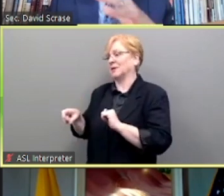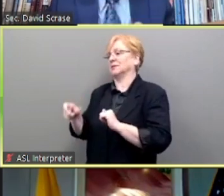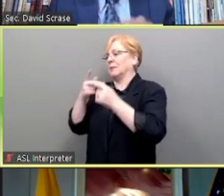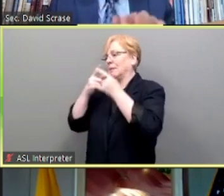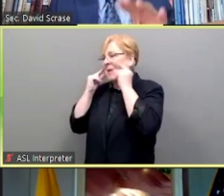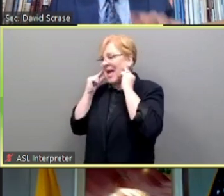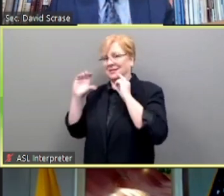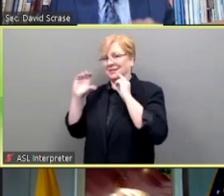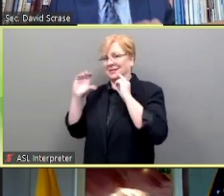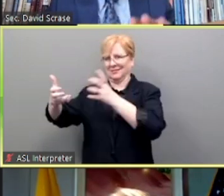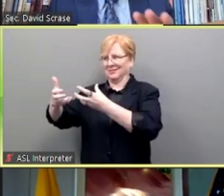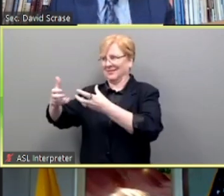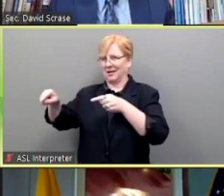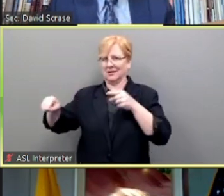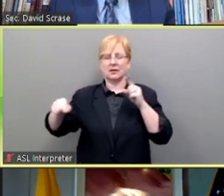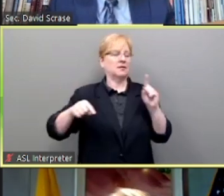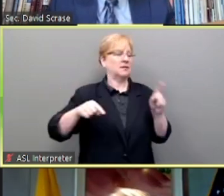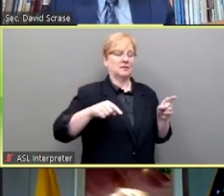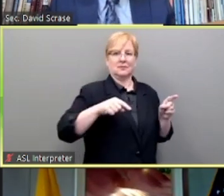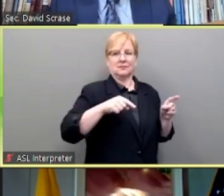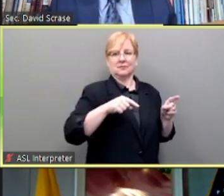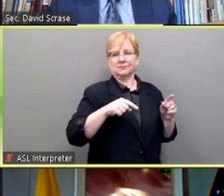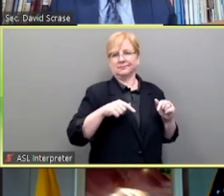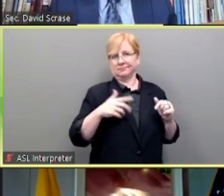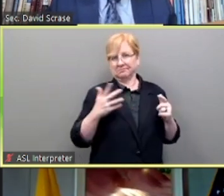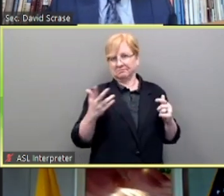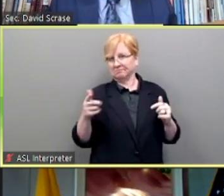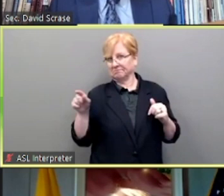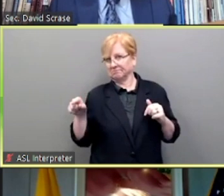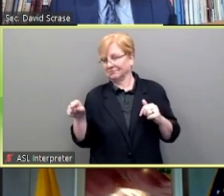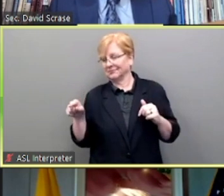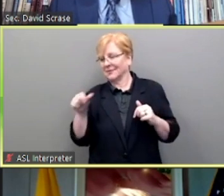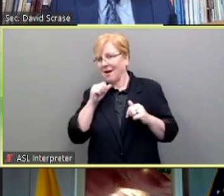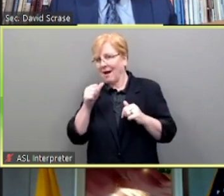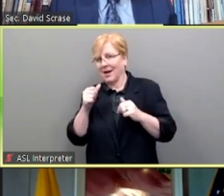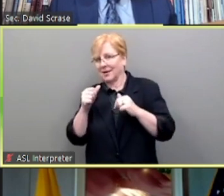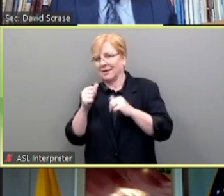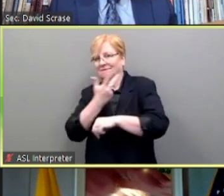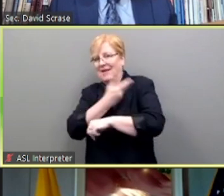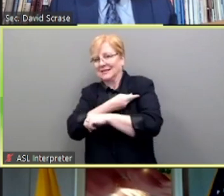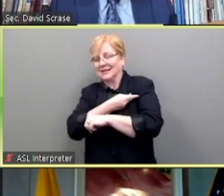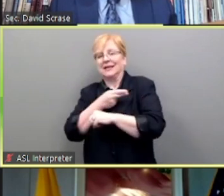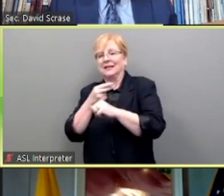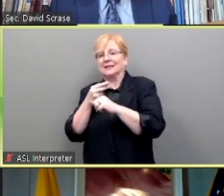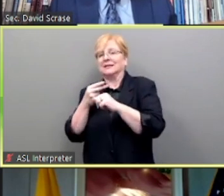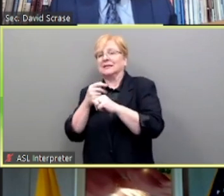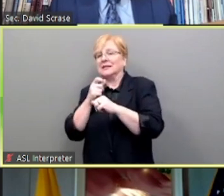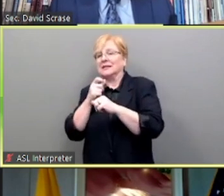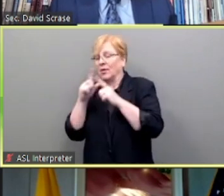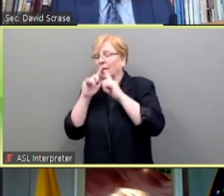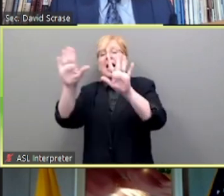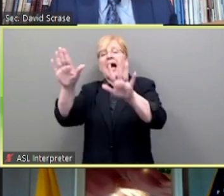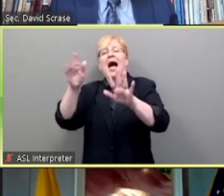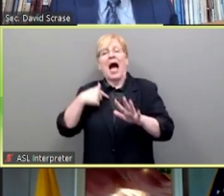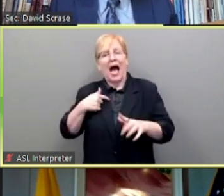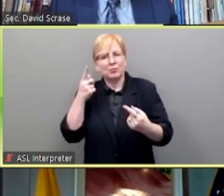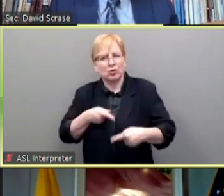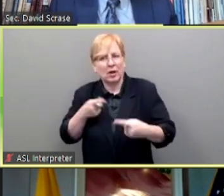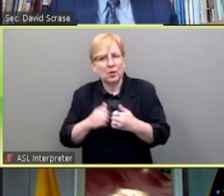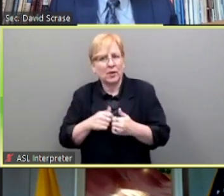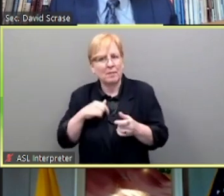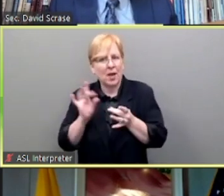where unvaccinated people don't have to wear masks, produces, let me say that again. The model